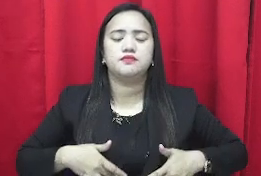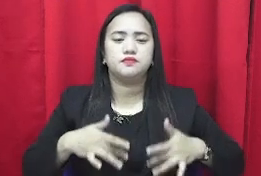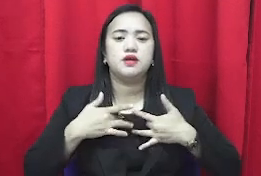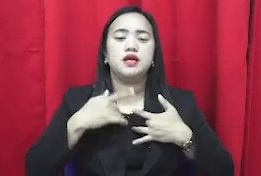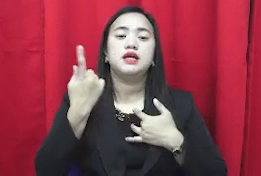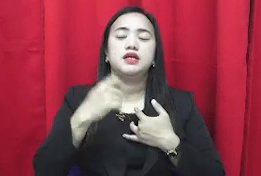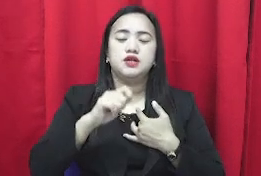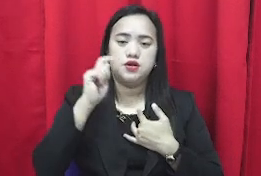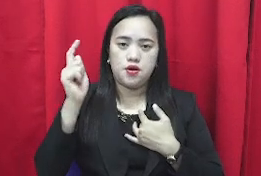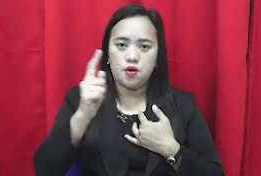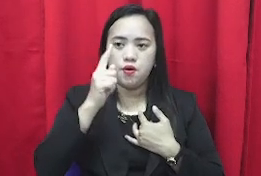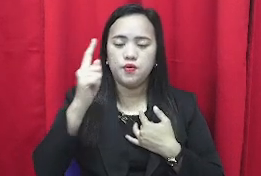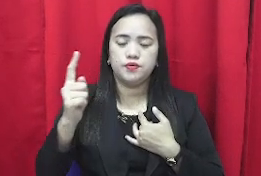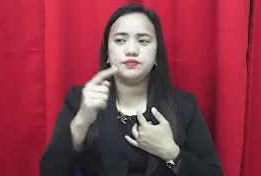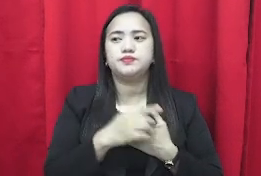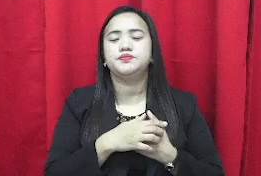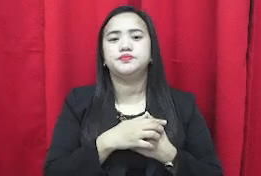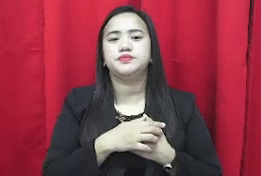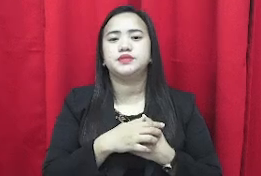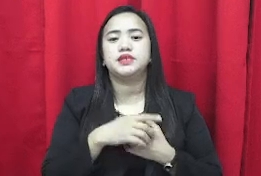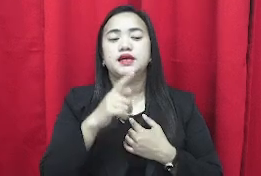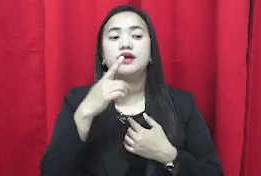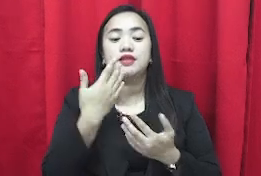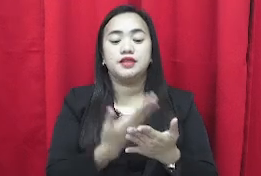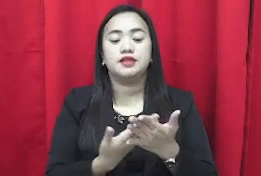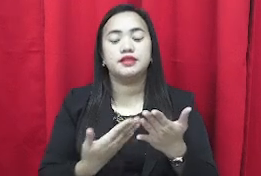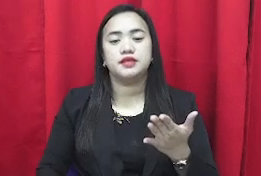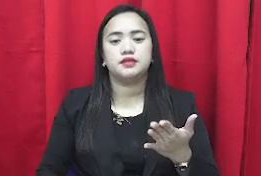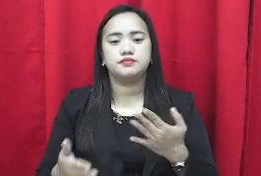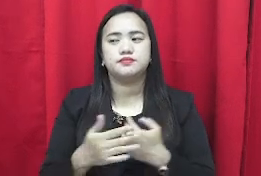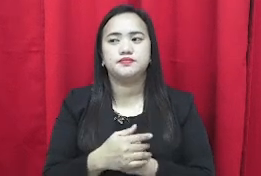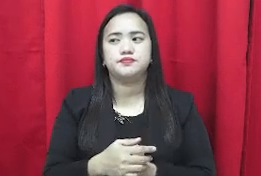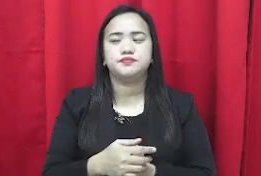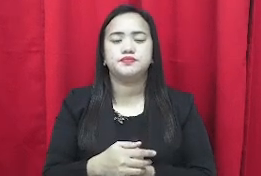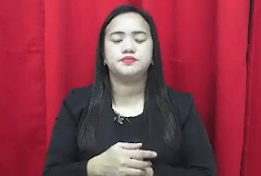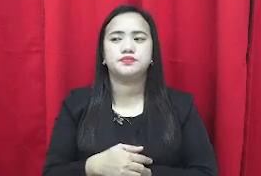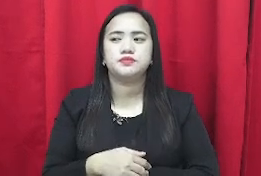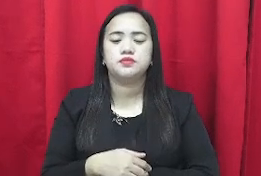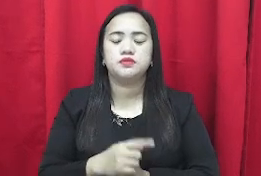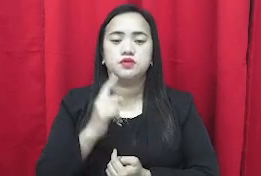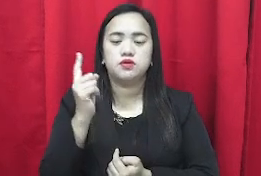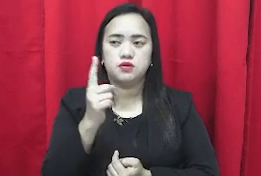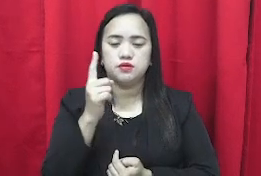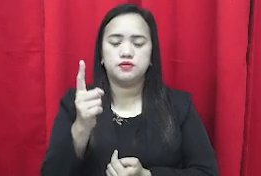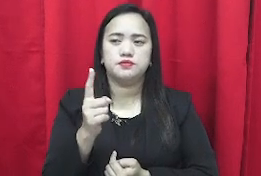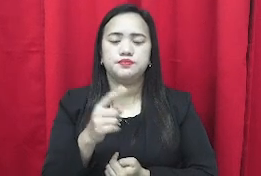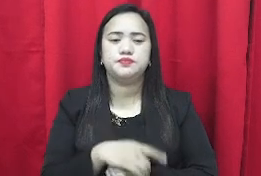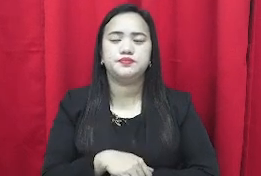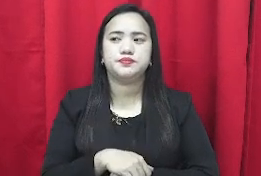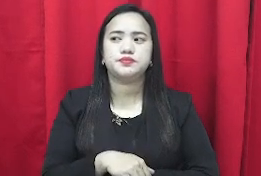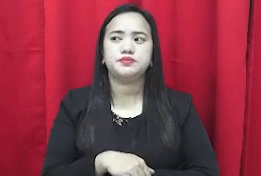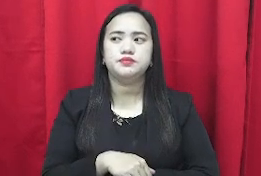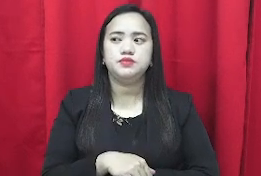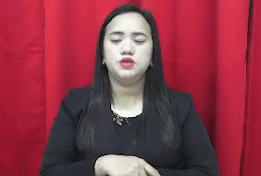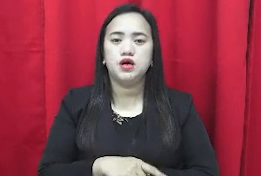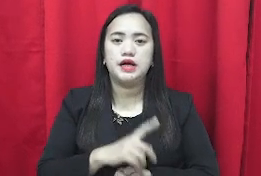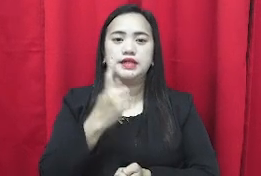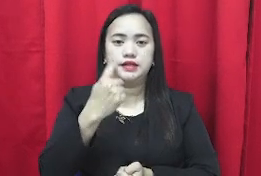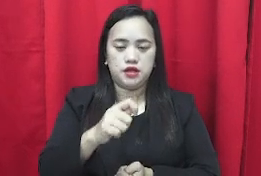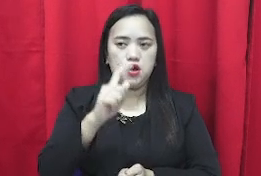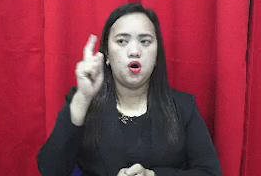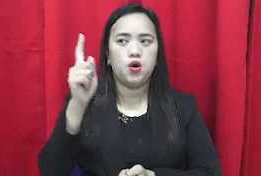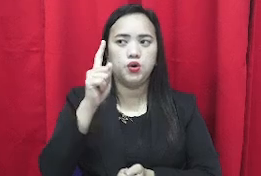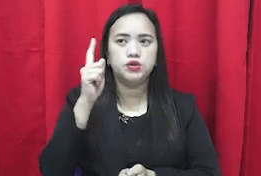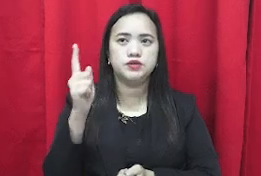only exceptional the only at sabihin na natin Let's Not Use the word exceptional the only